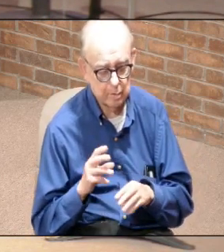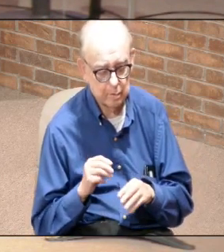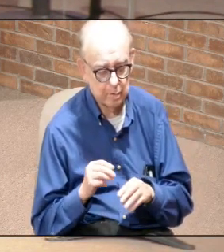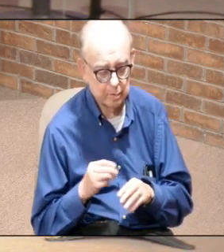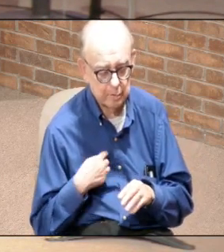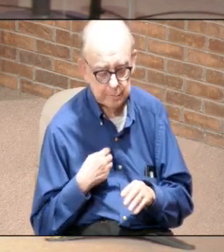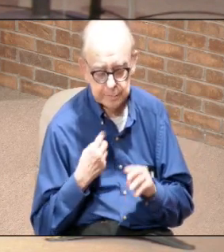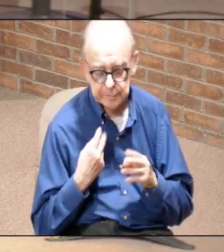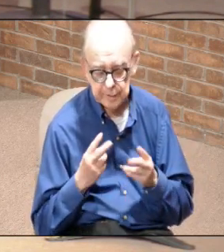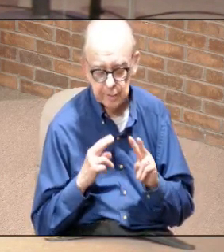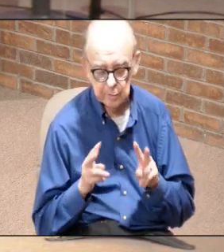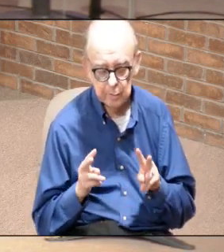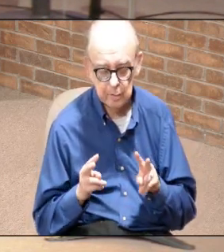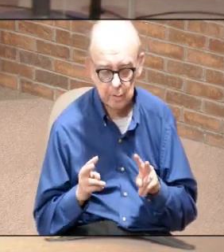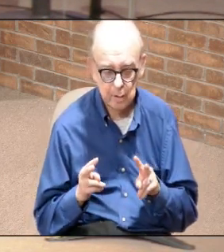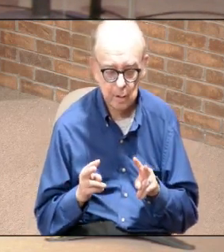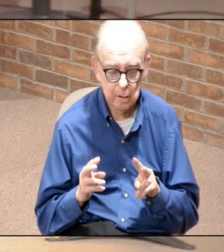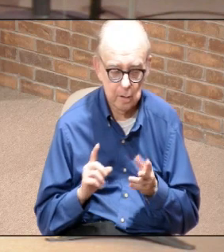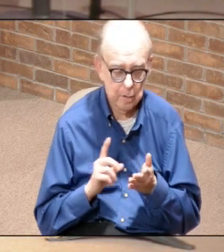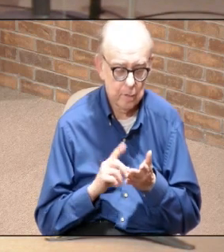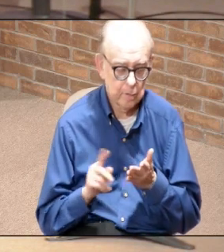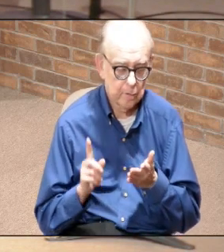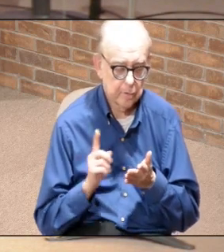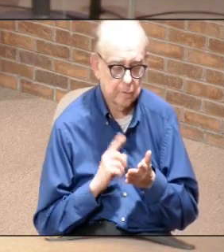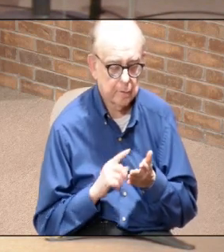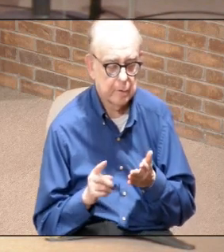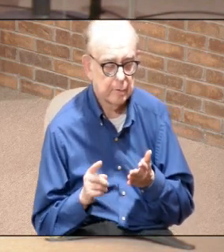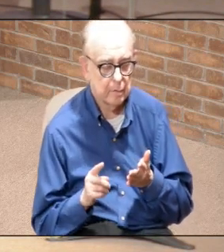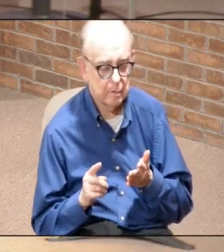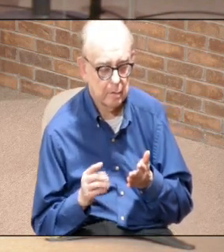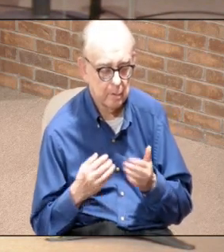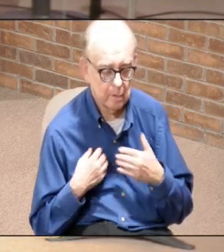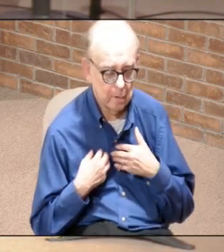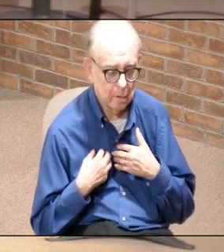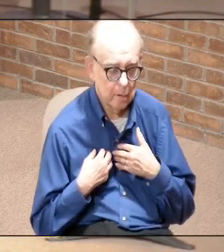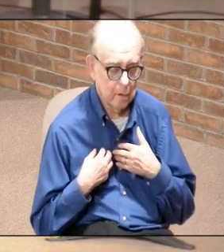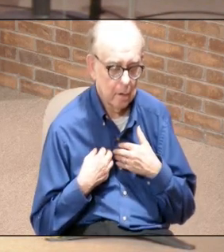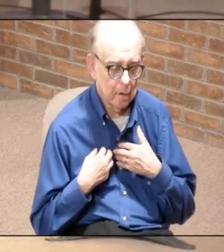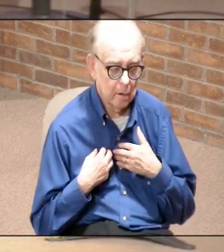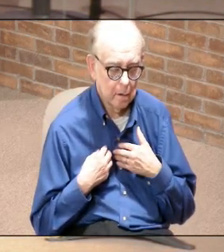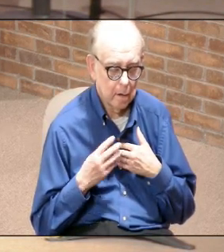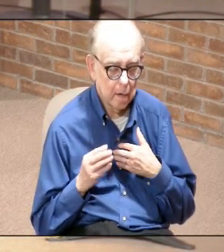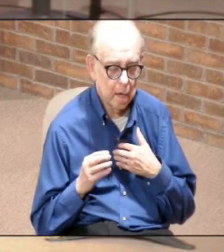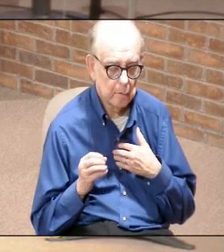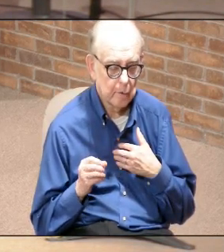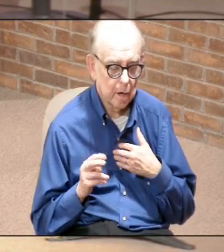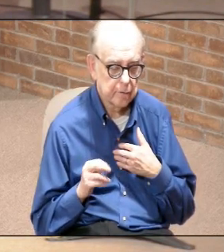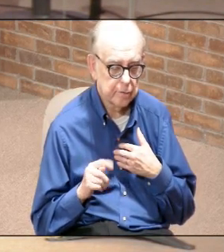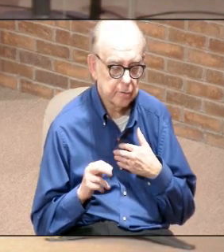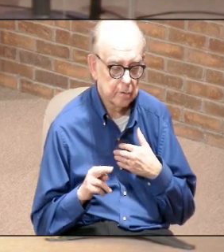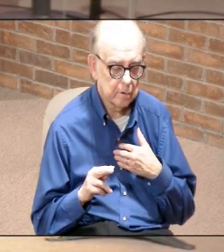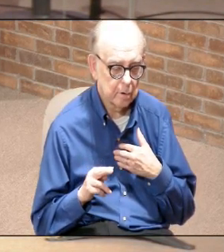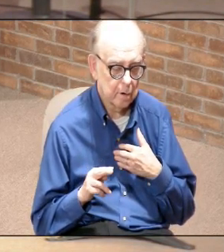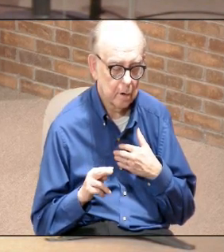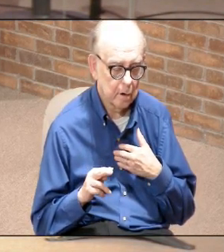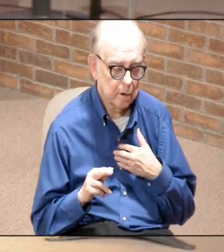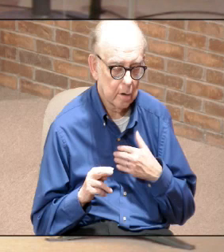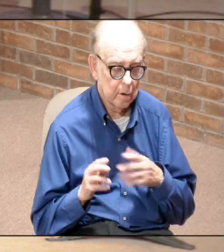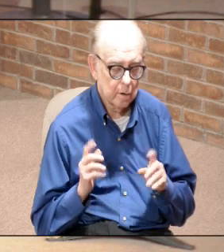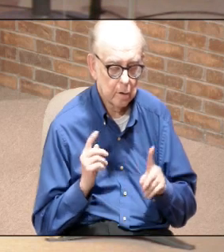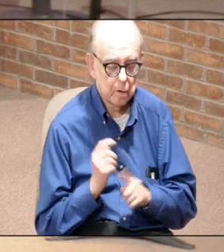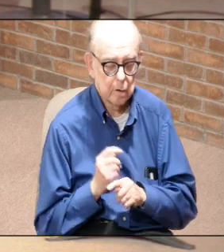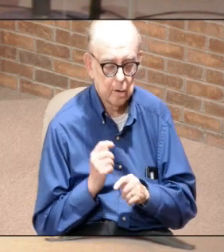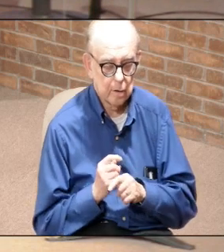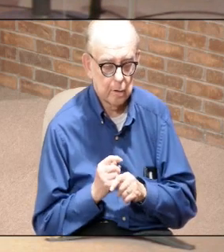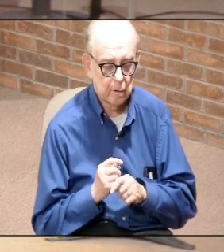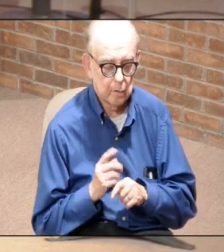I was watching the news this week, and they were having the monster trucks, okay? And there was this one